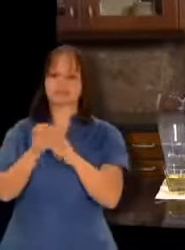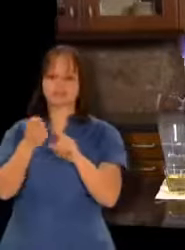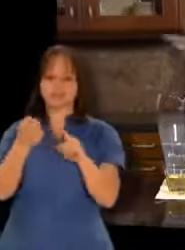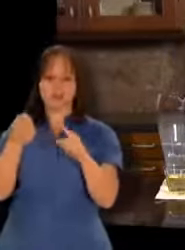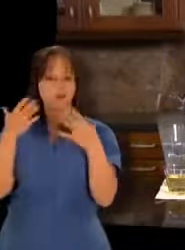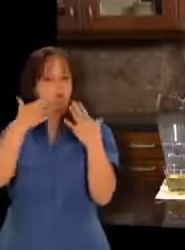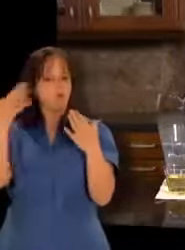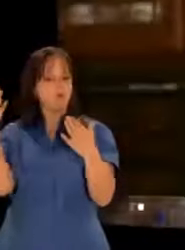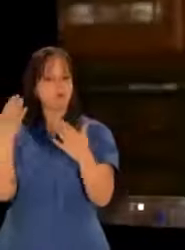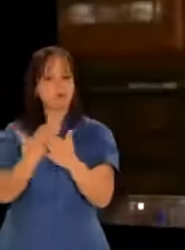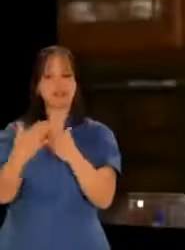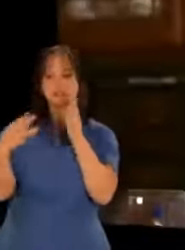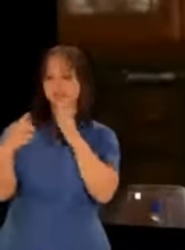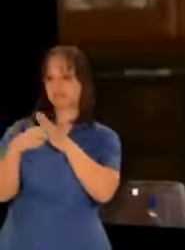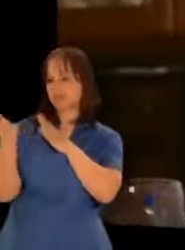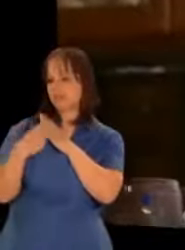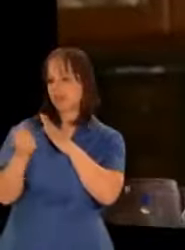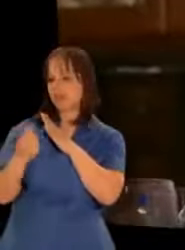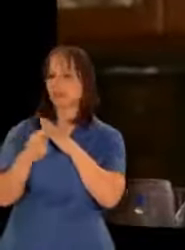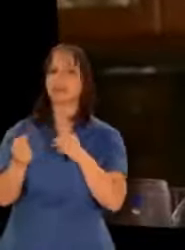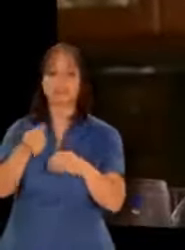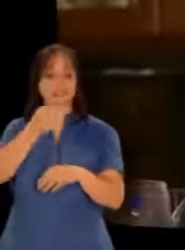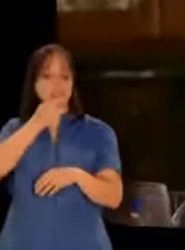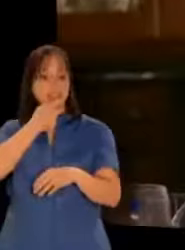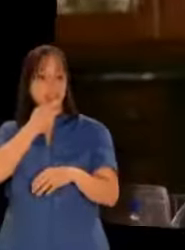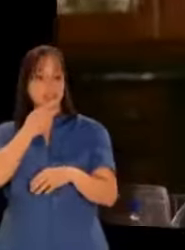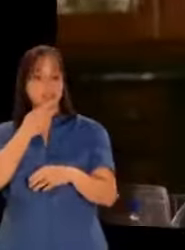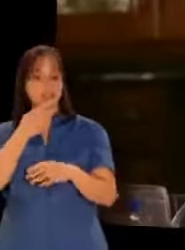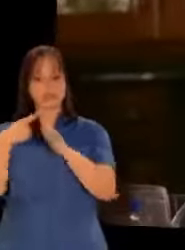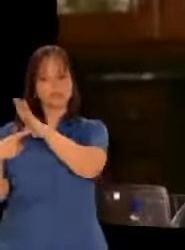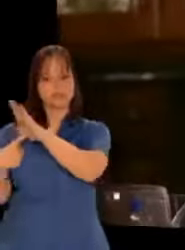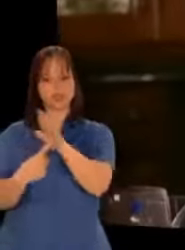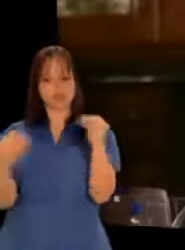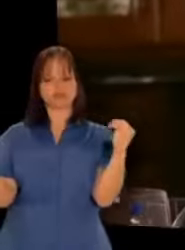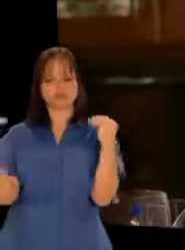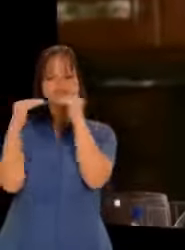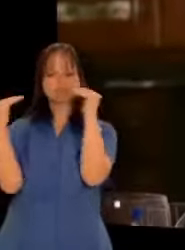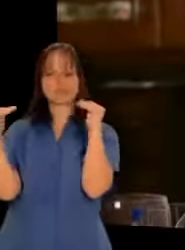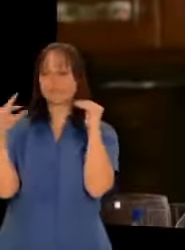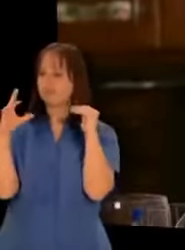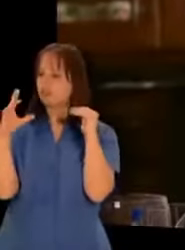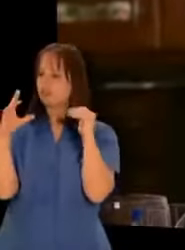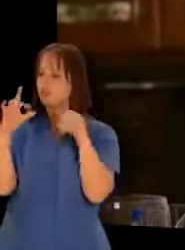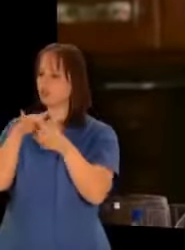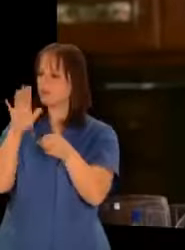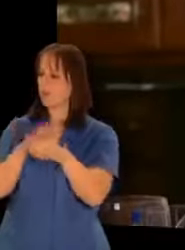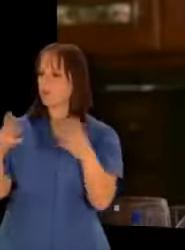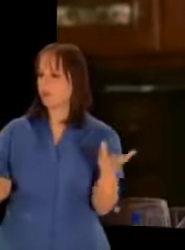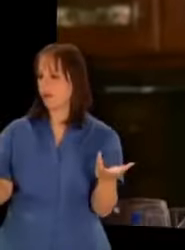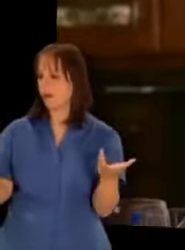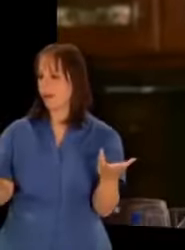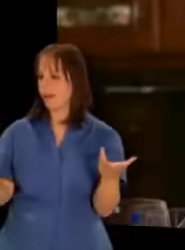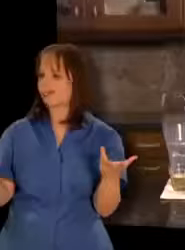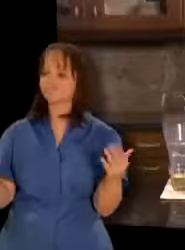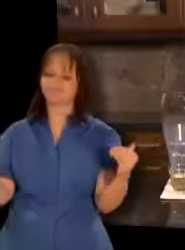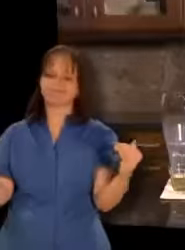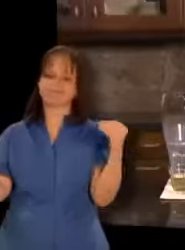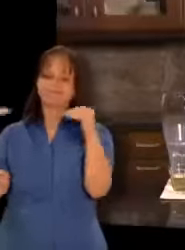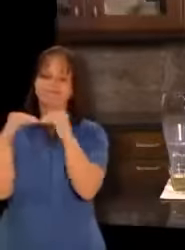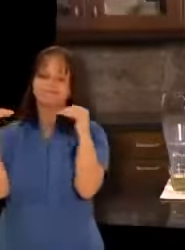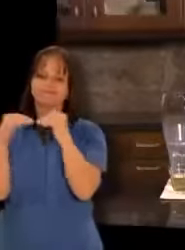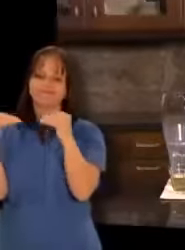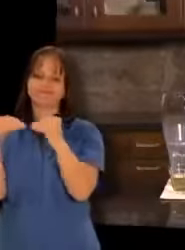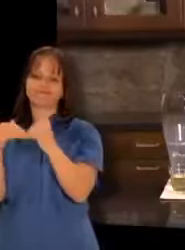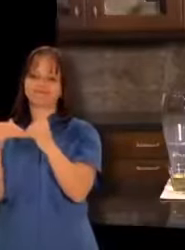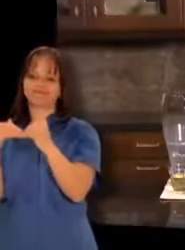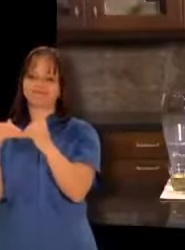Wellness Magazine. And it says, what does it show the equivalent of soda is? Battery acid. It shows